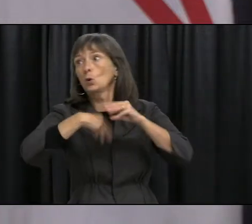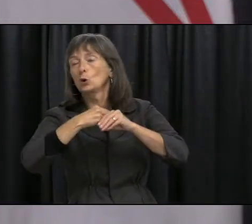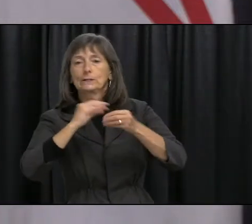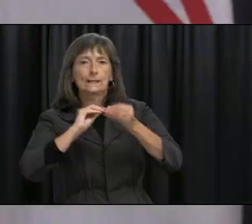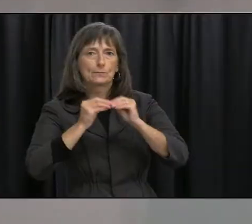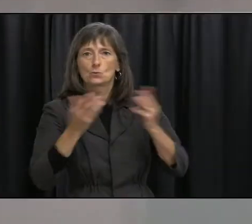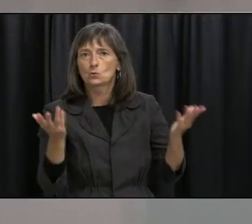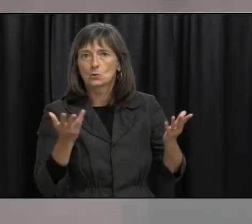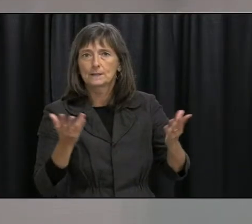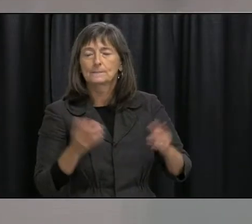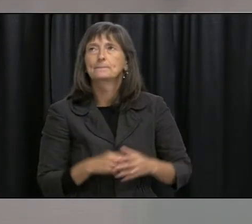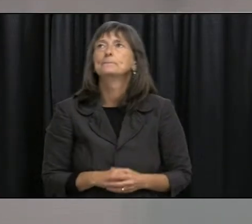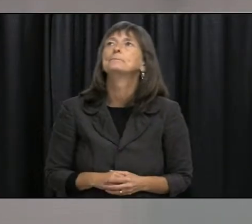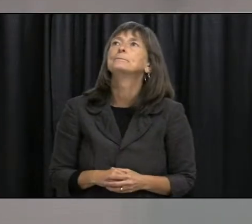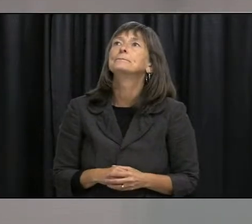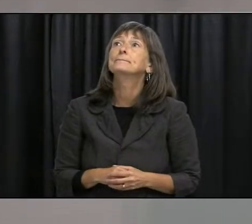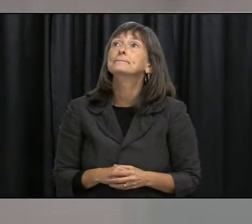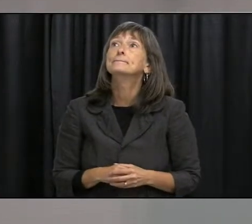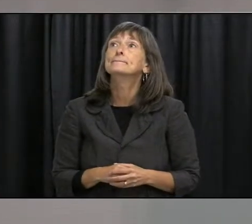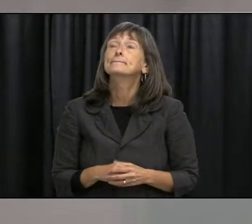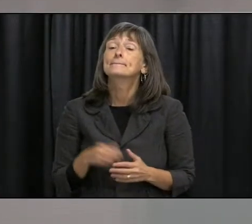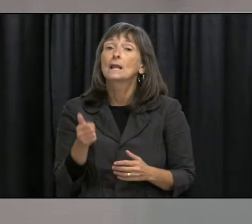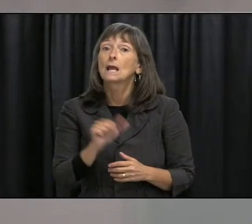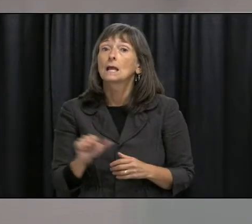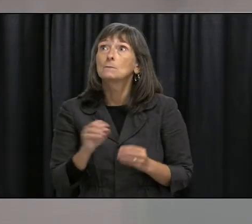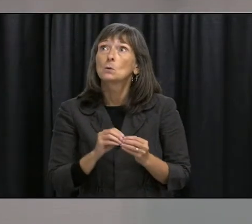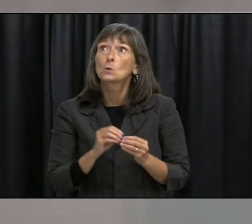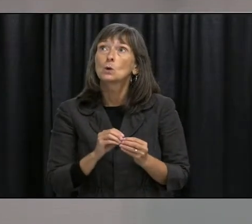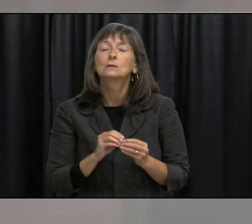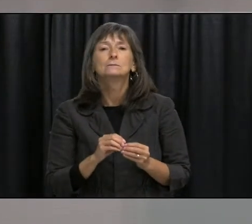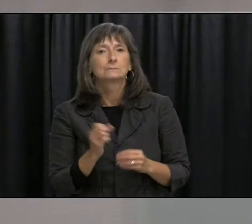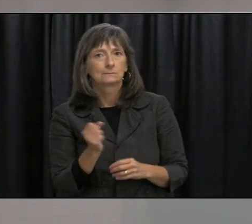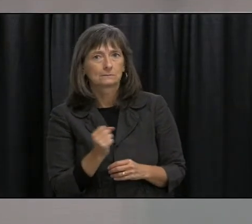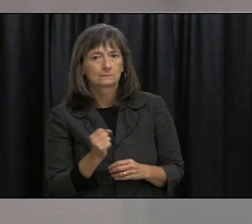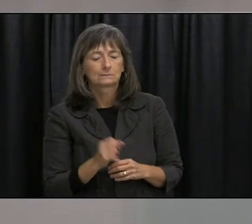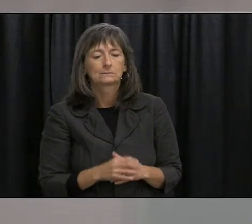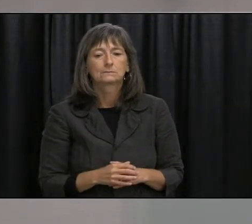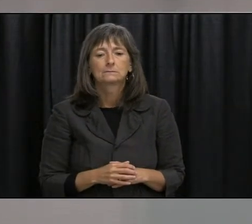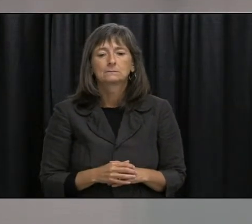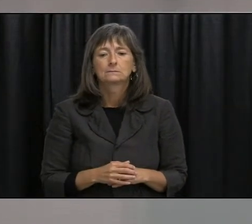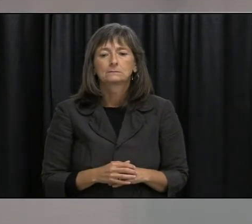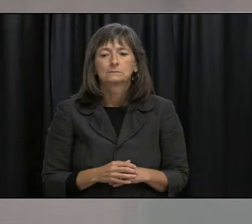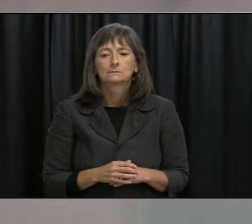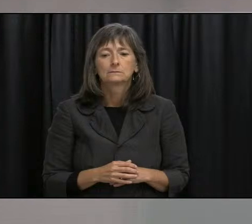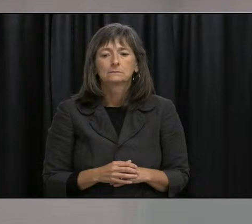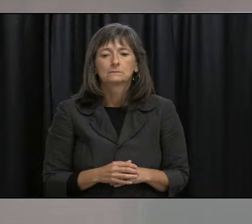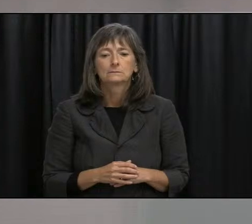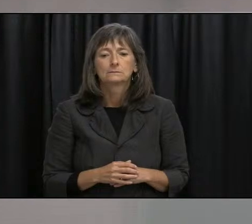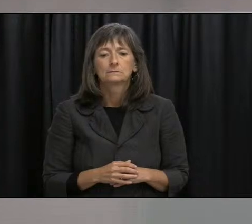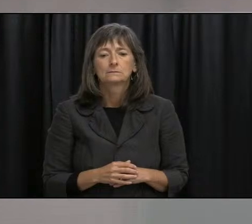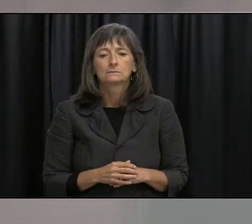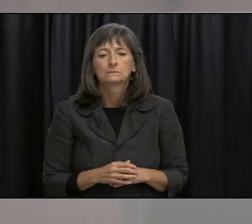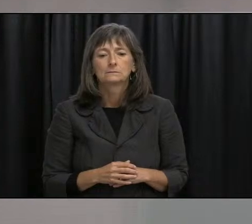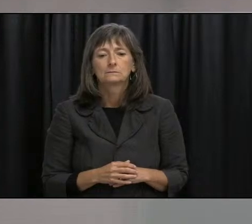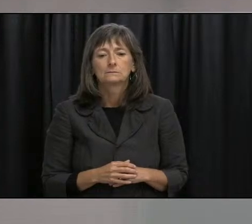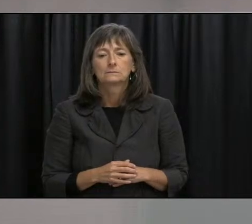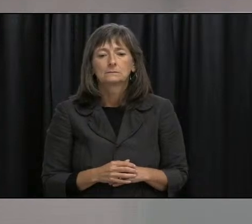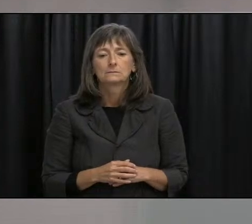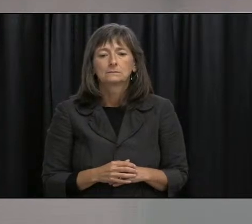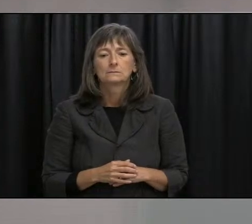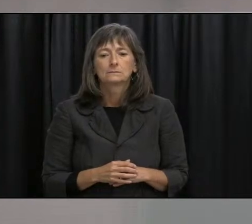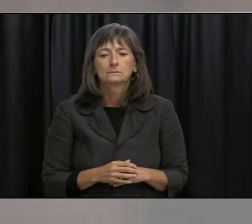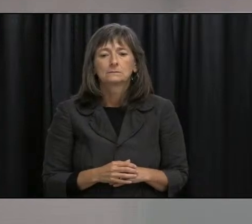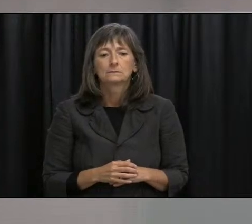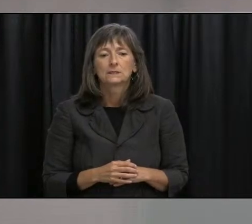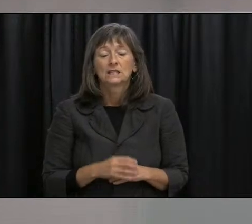And Leila, did you have any further questions? Yeah, I guess what are you looking forward to when we do get,